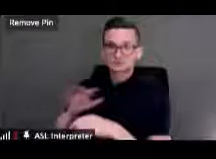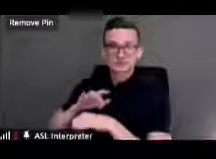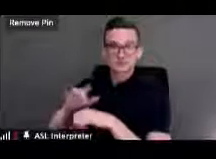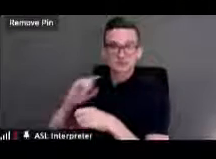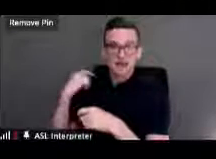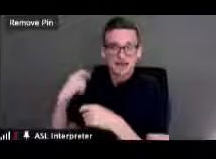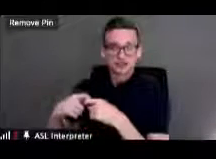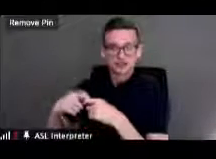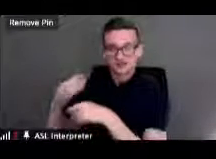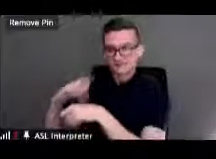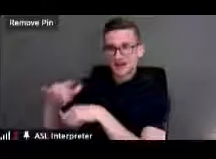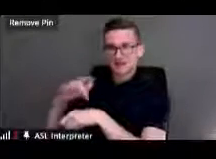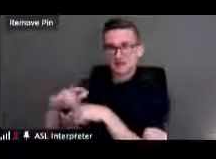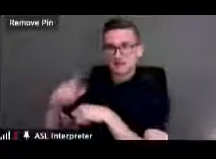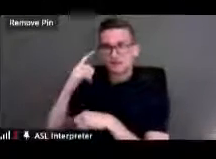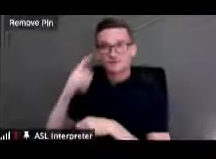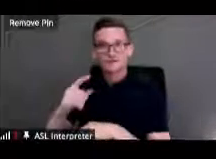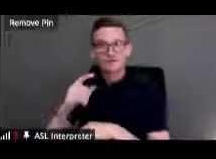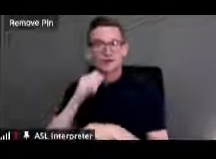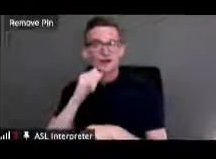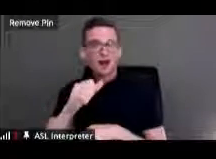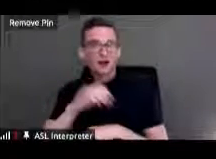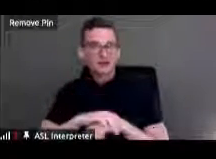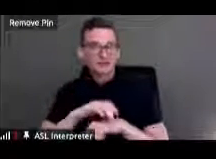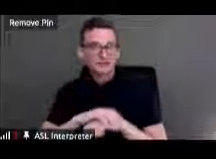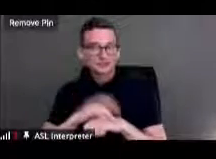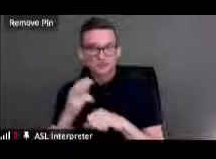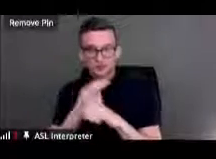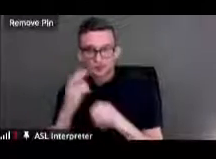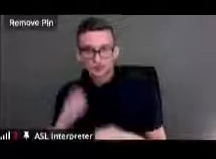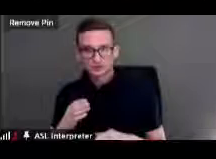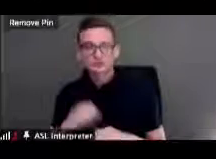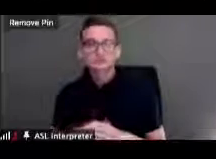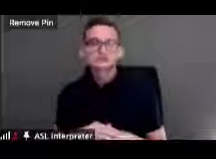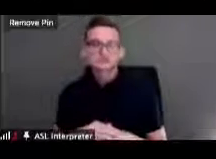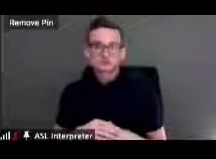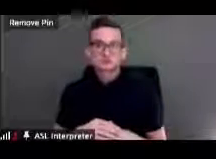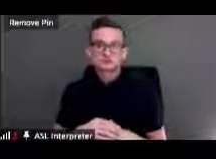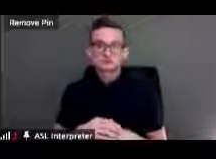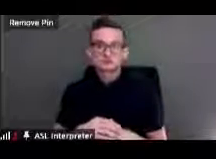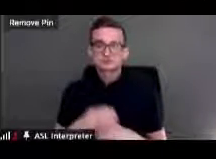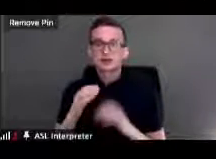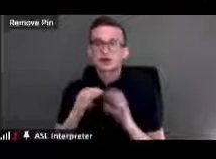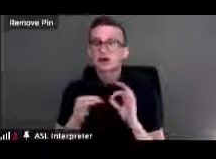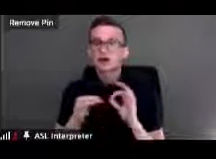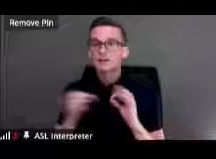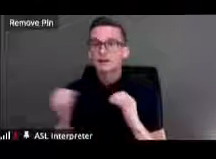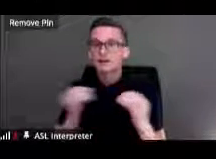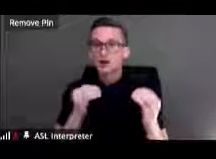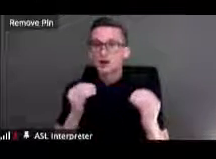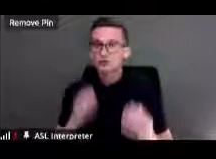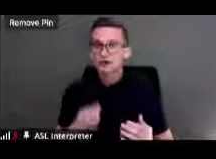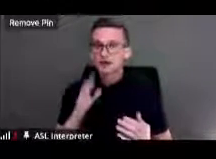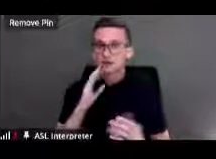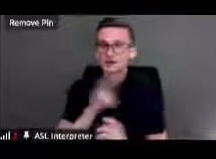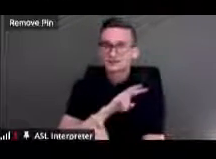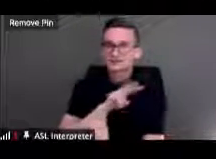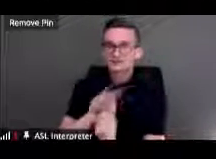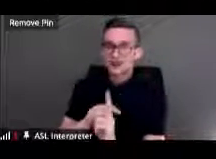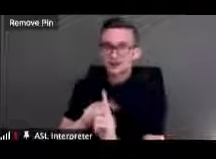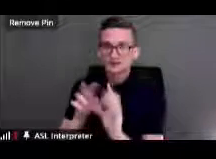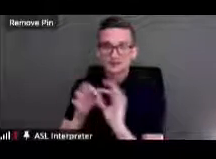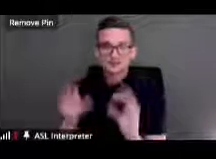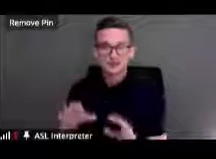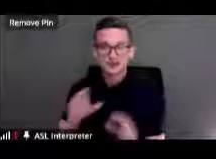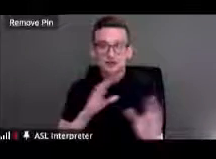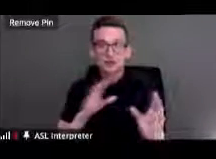interpret non-English input at this call-in number. The comment moderator will assign you a speaker order number before you